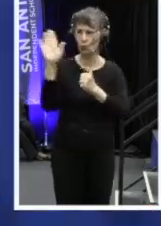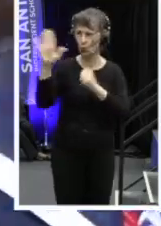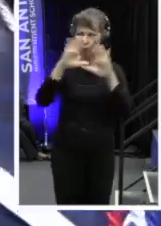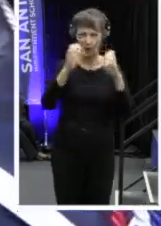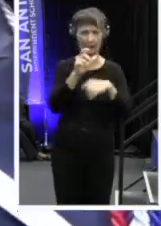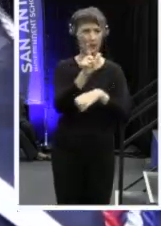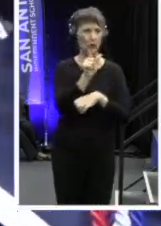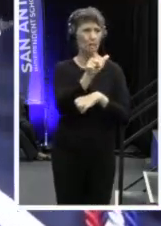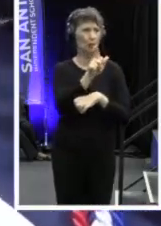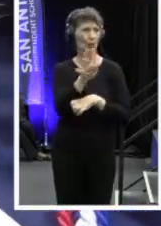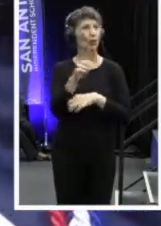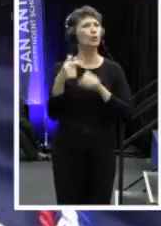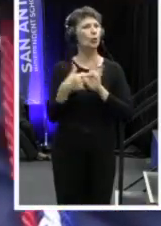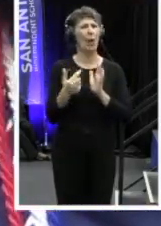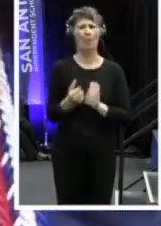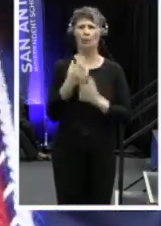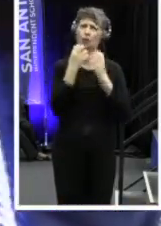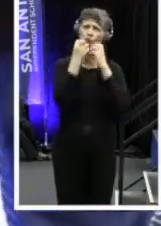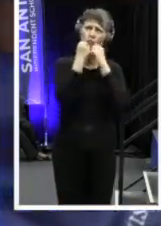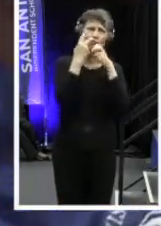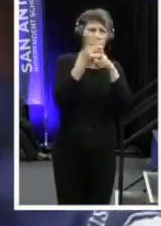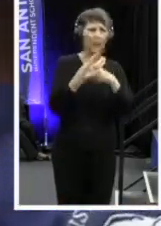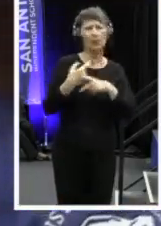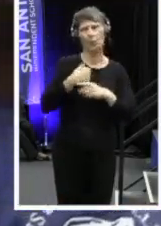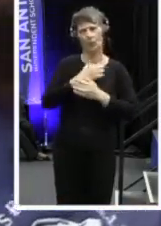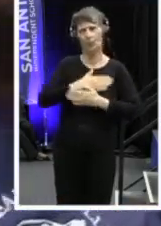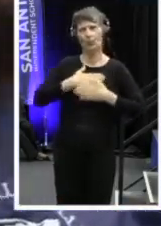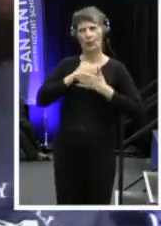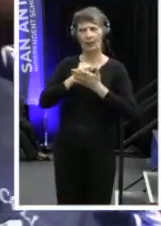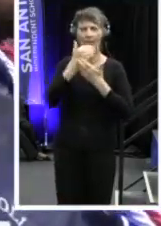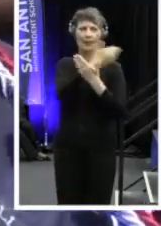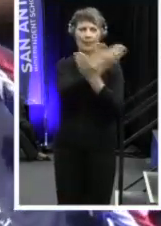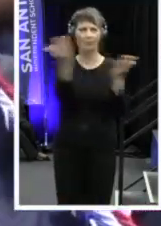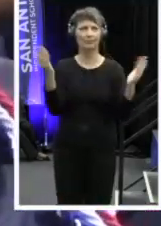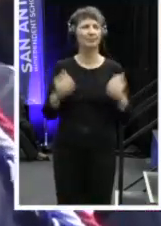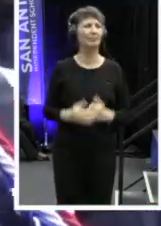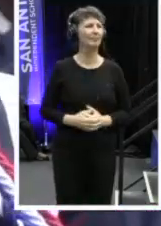2024 demonstrates how much you care. We appreciate that. Thank you.